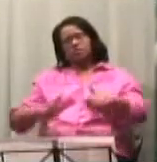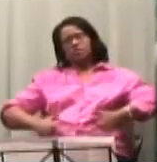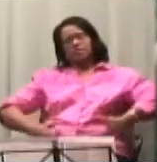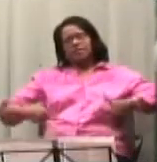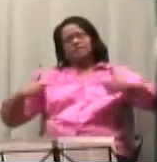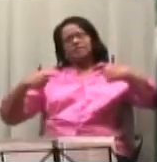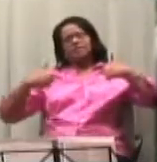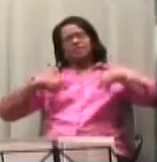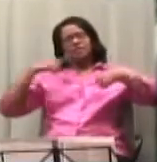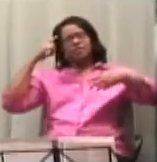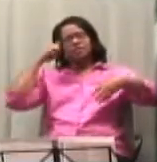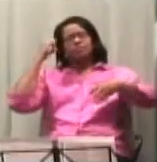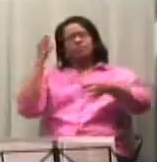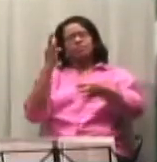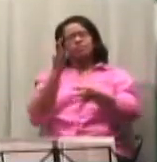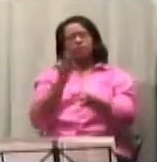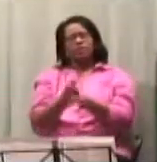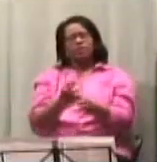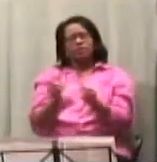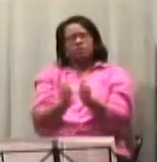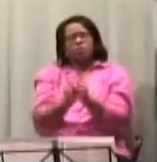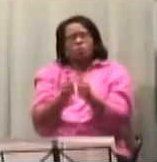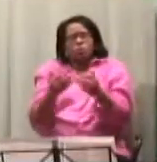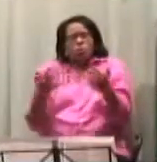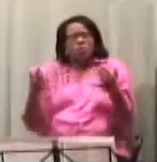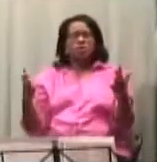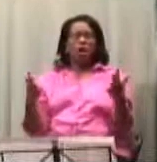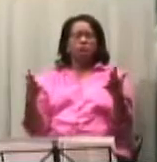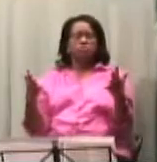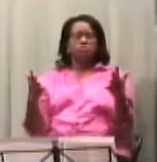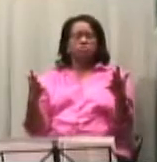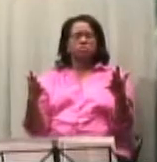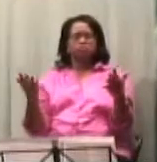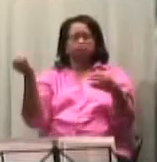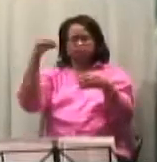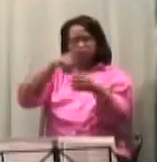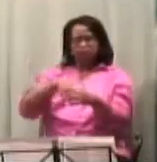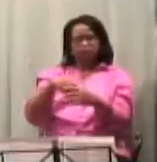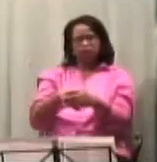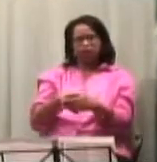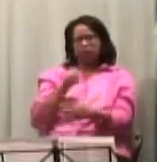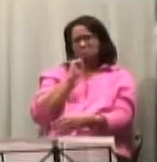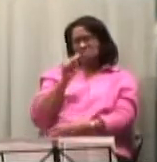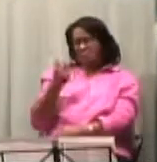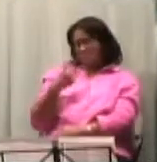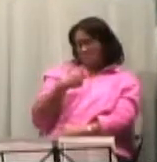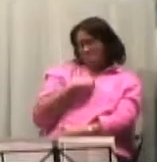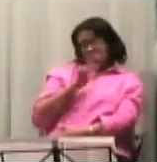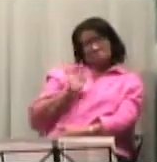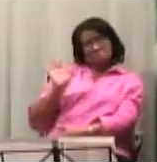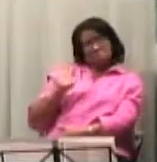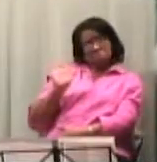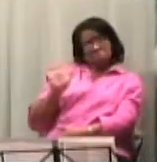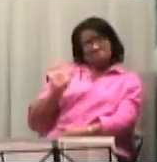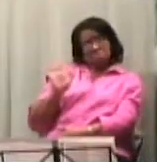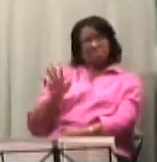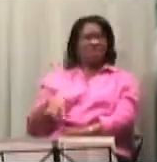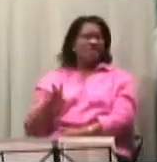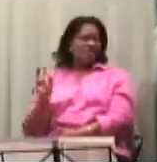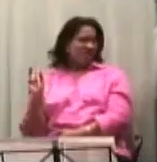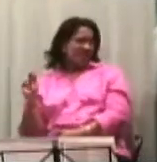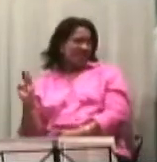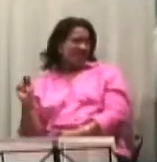their faith without being too much involved, no? So the first